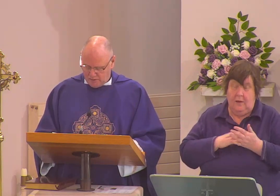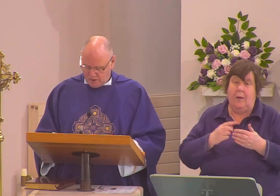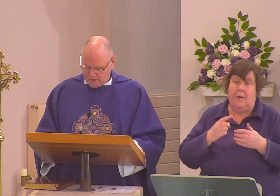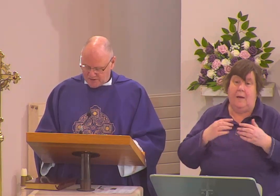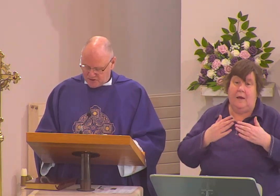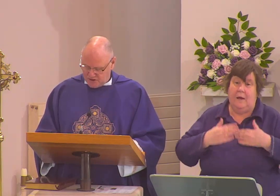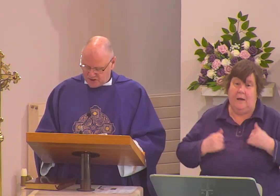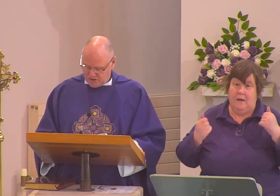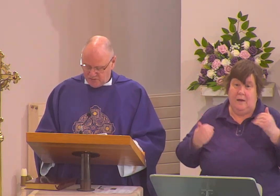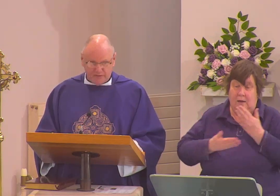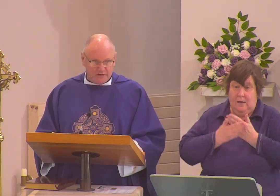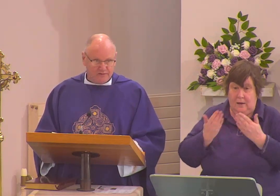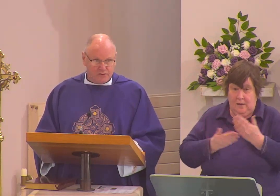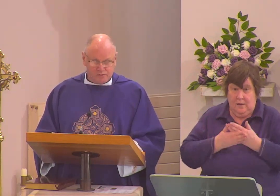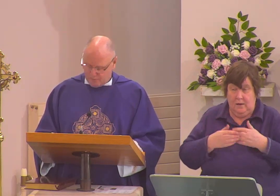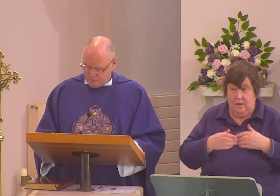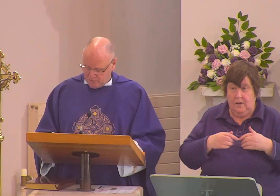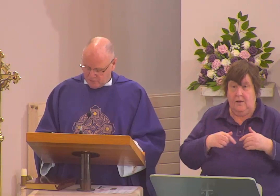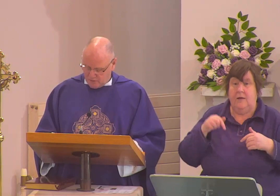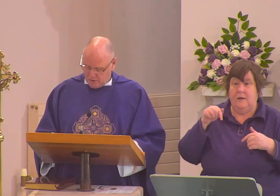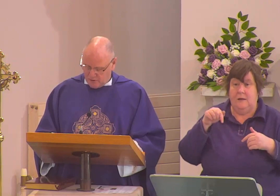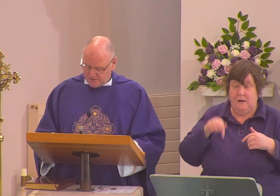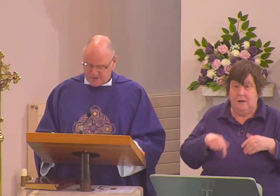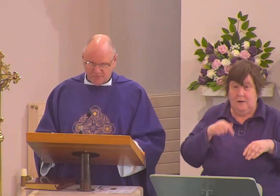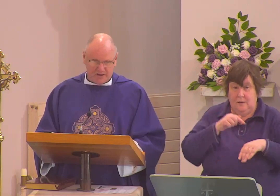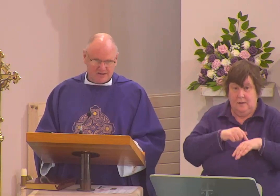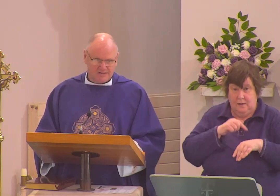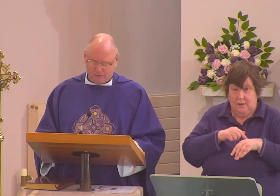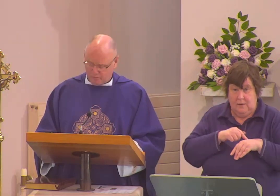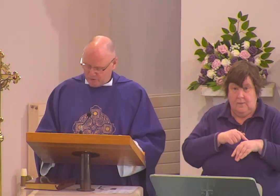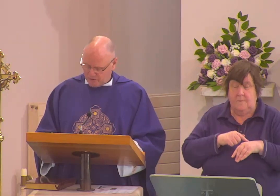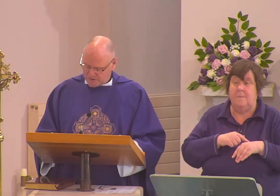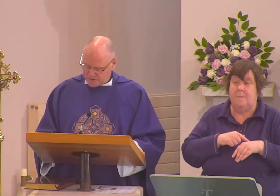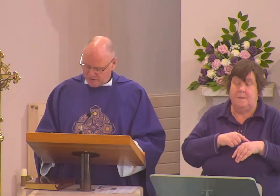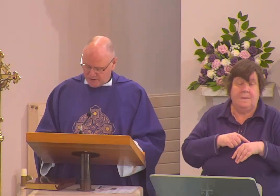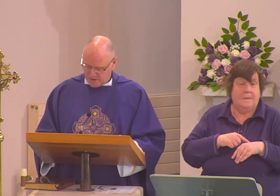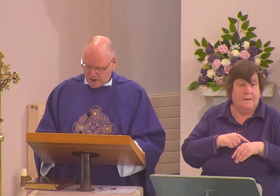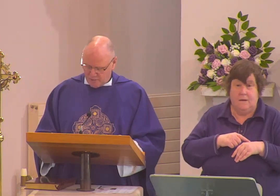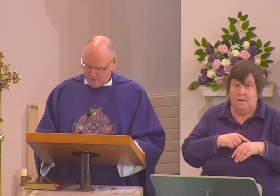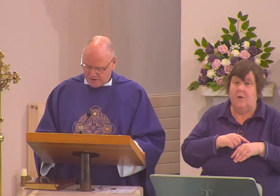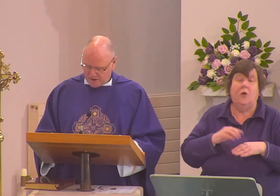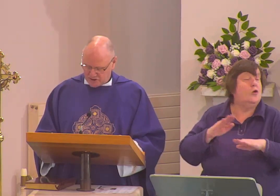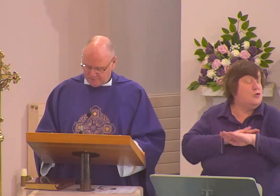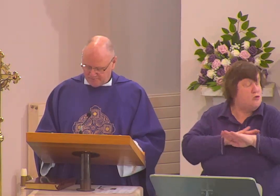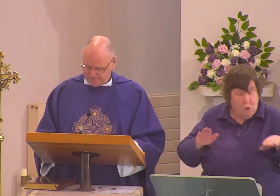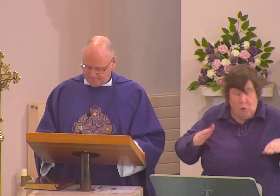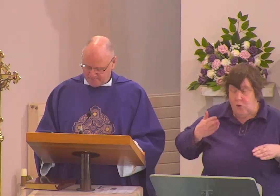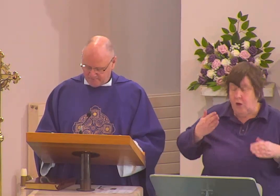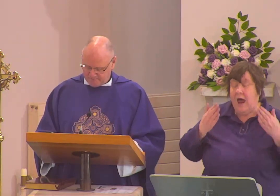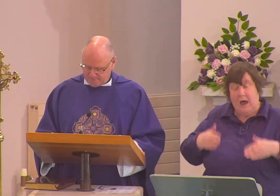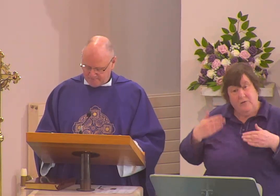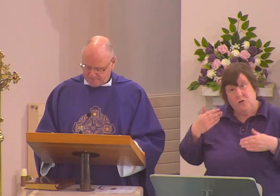The current situation, the faithful are dispensed from their Sunday obligation,